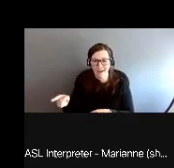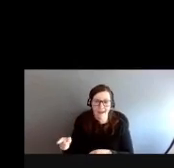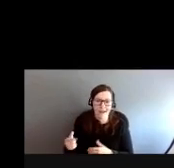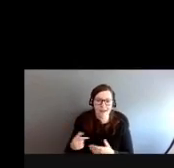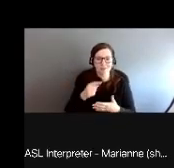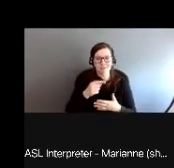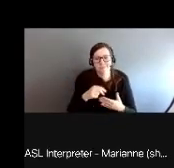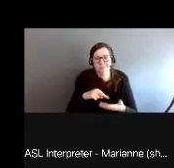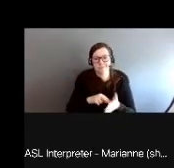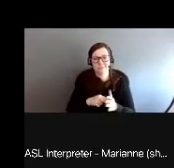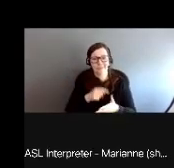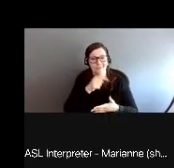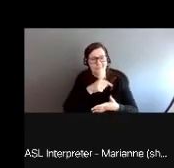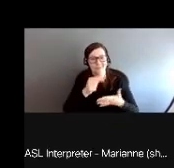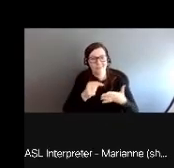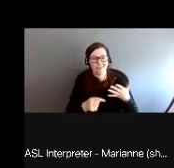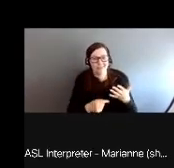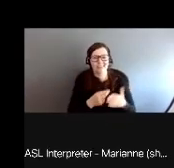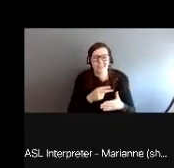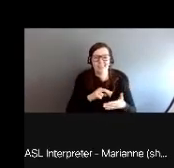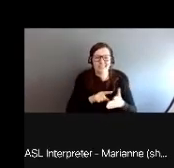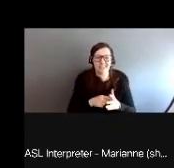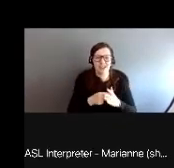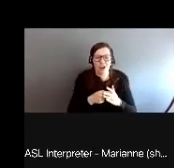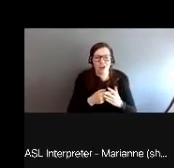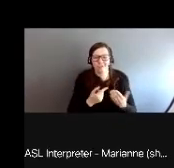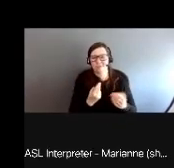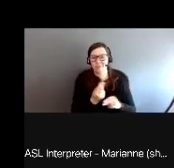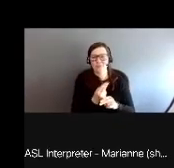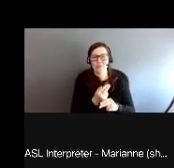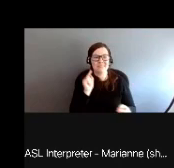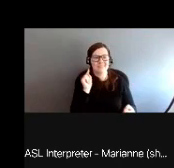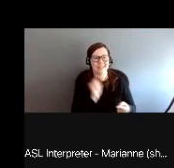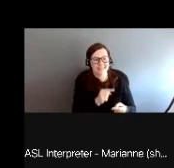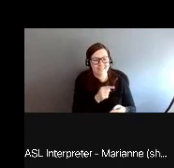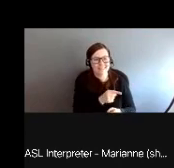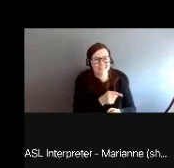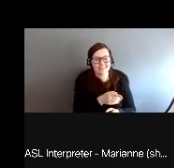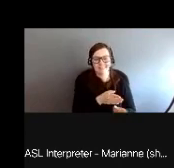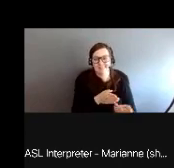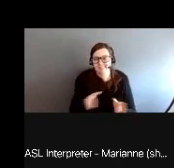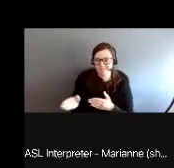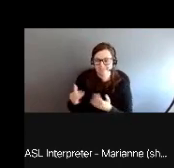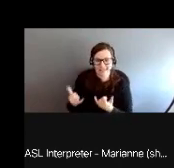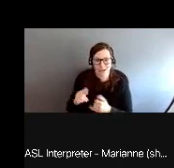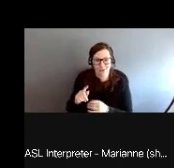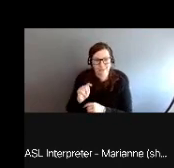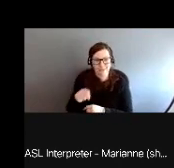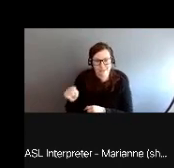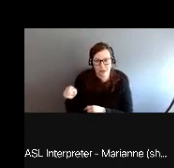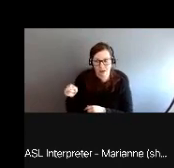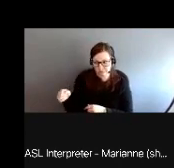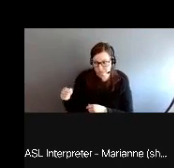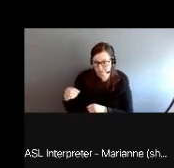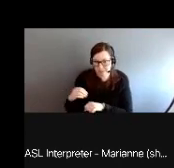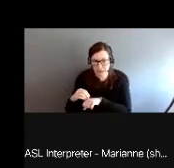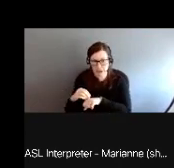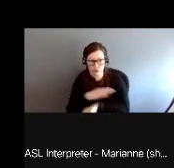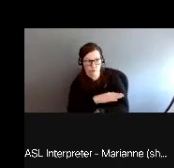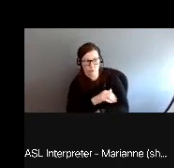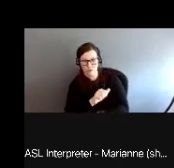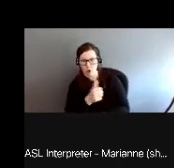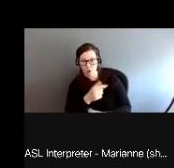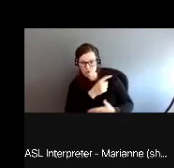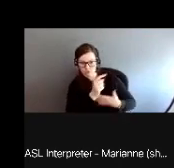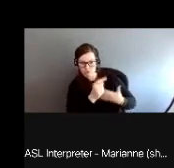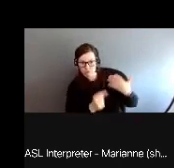that kind of sticks around and is almost influencing some of the other social media channels. For example, Instagram. So when you think about